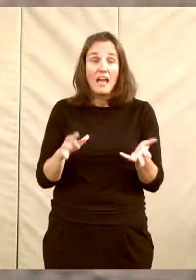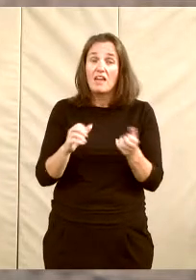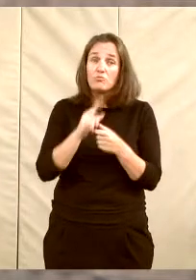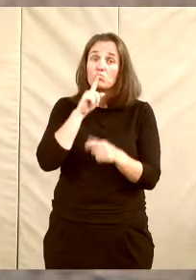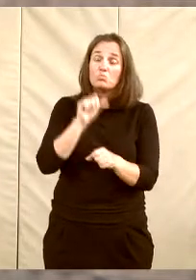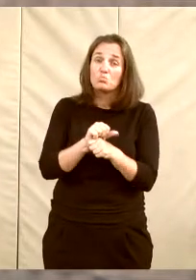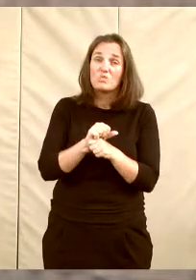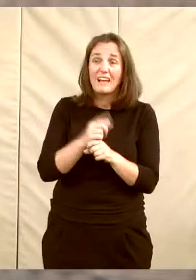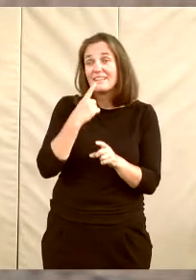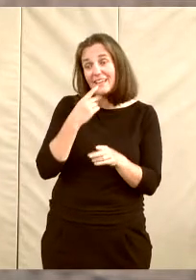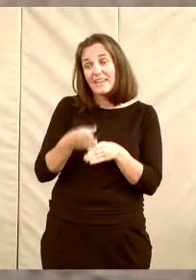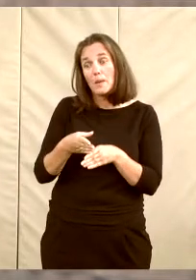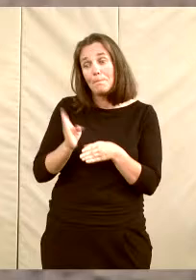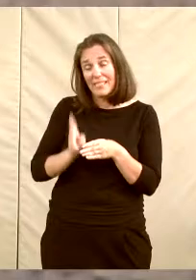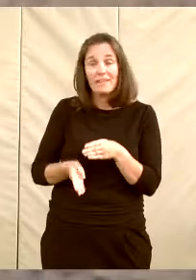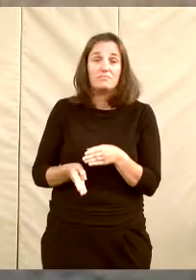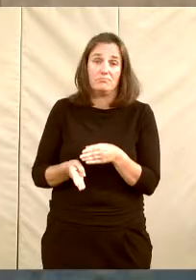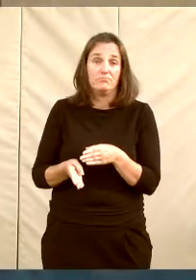it's complete.